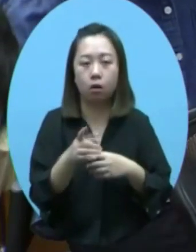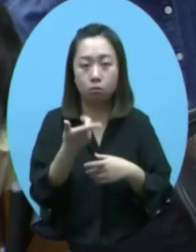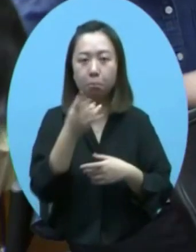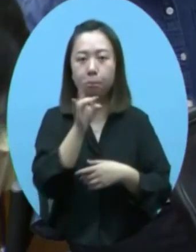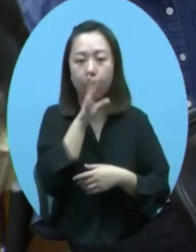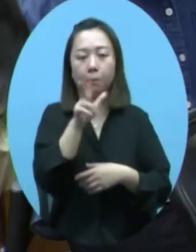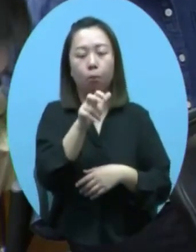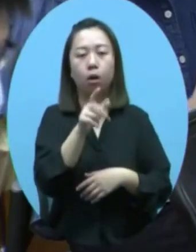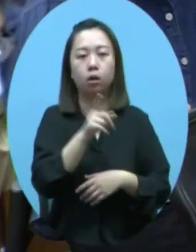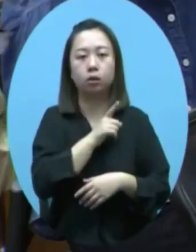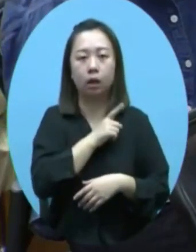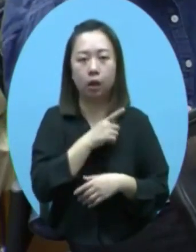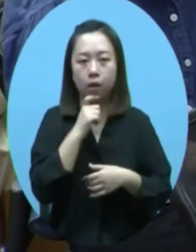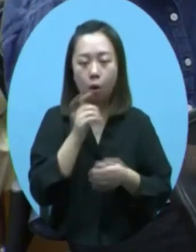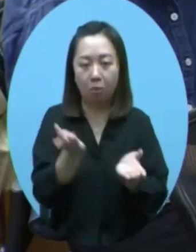accidentally discovered being